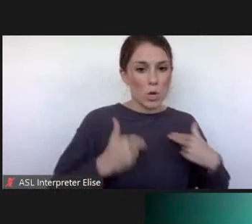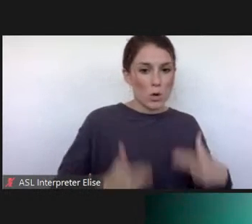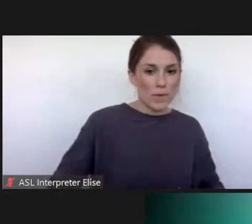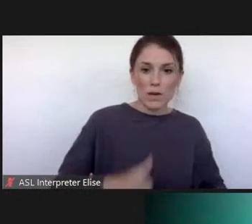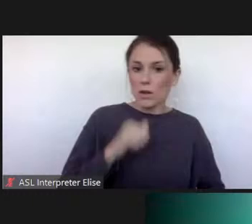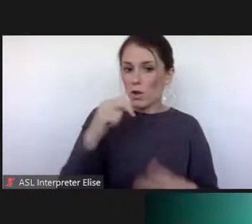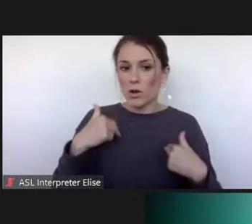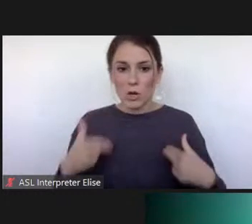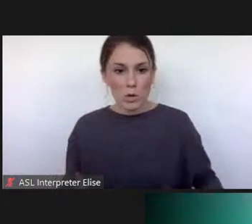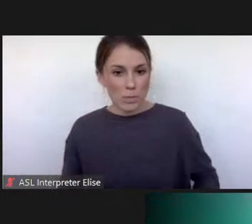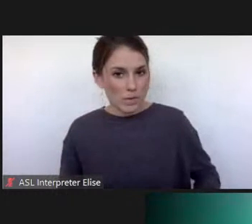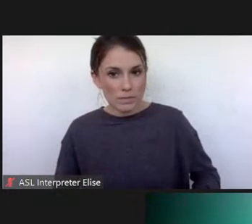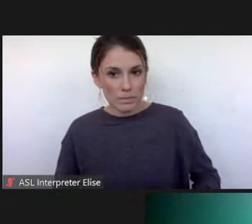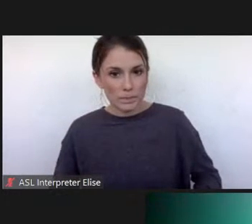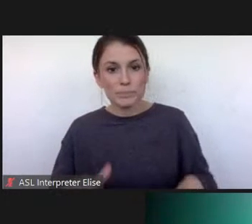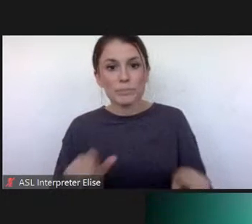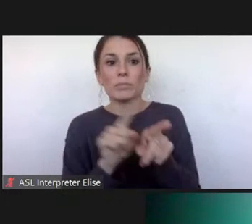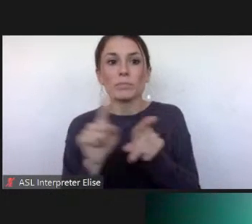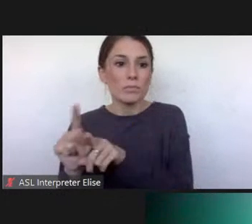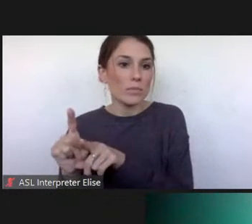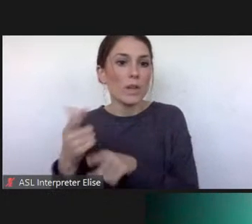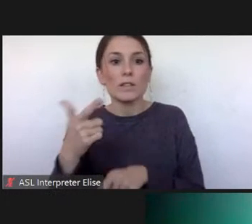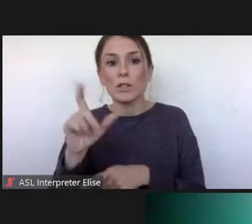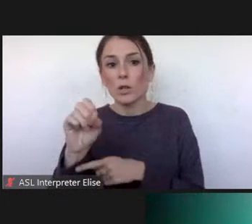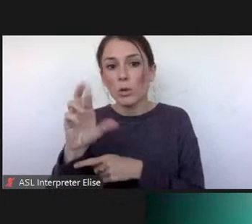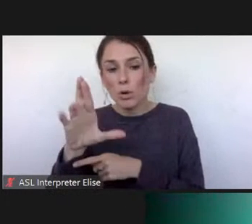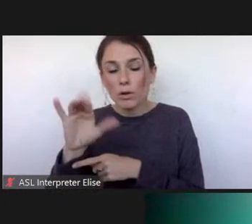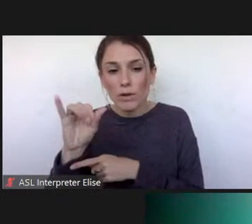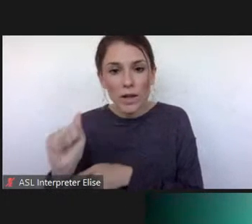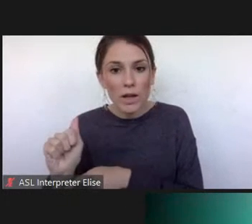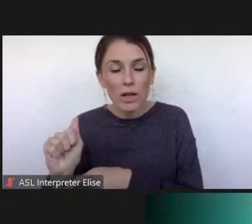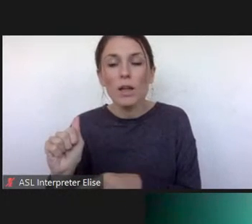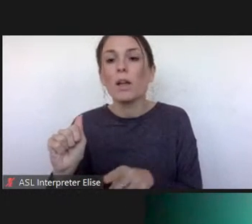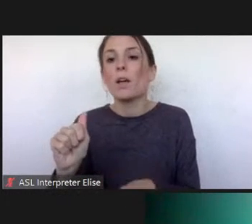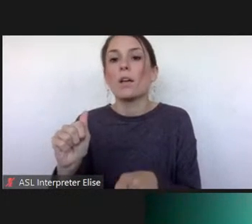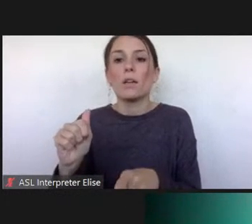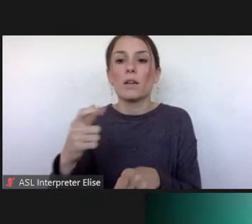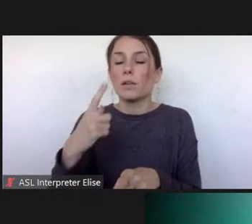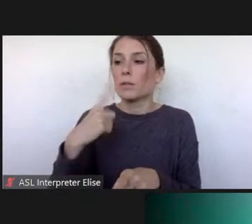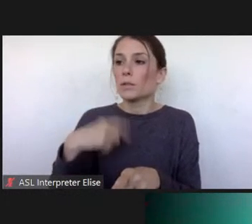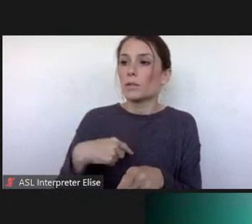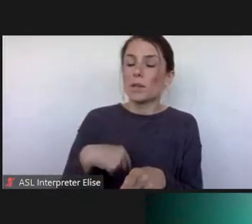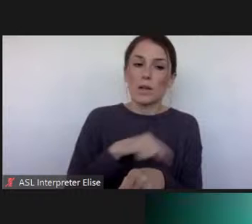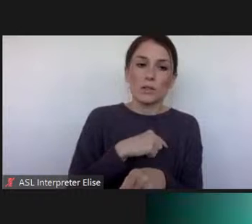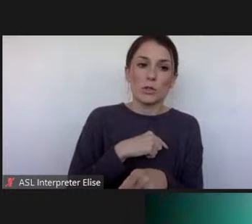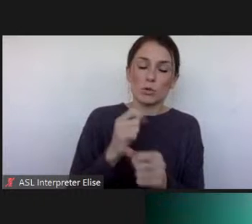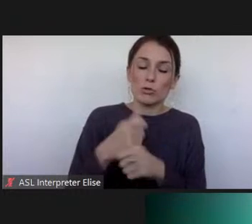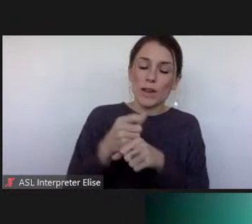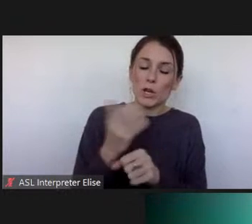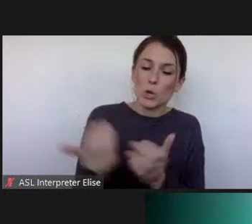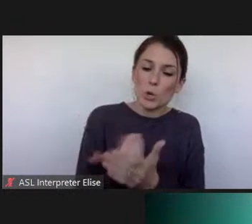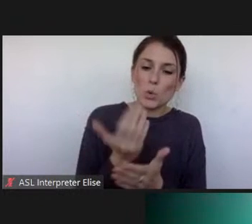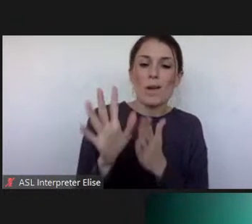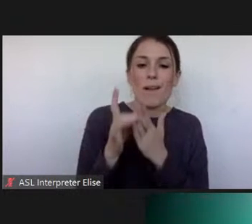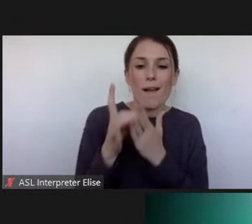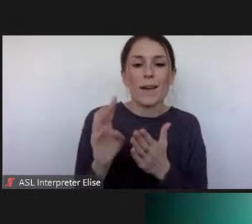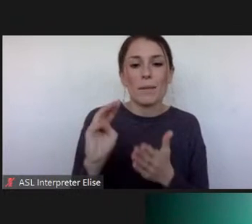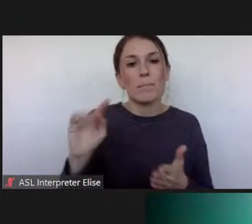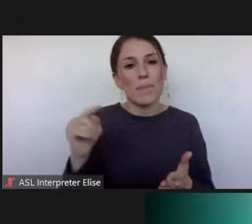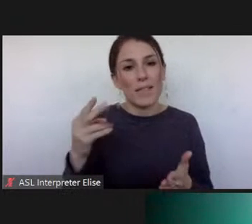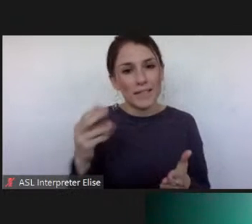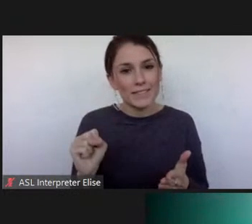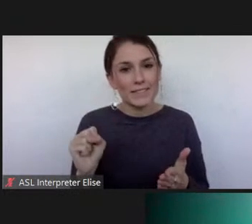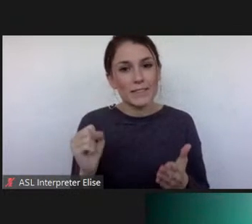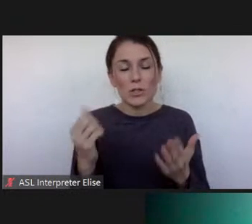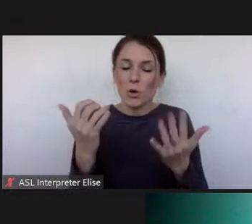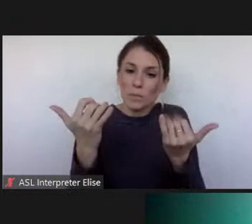Gloria Anzaldúa beseeched us to create new guiding myths. So may today's storytellers be